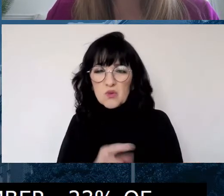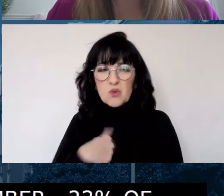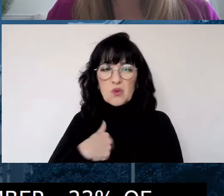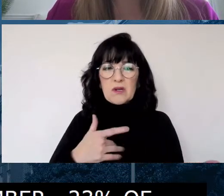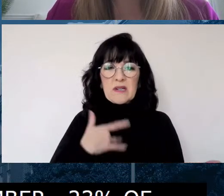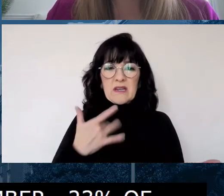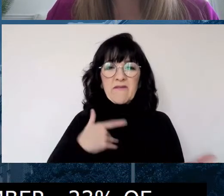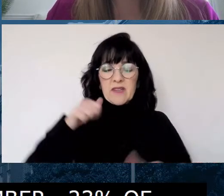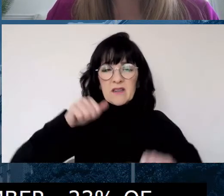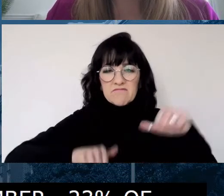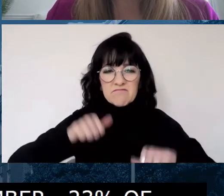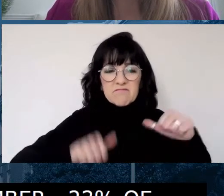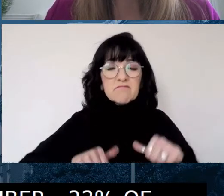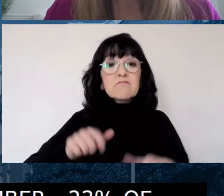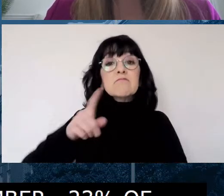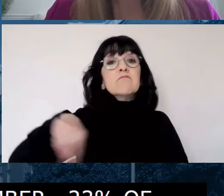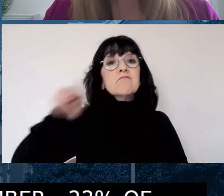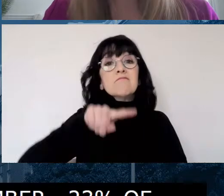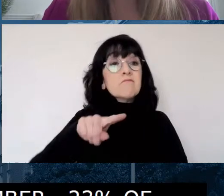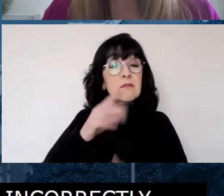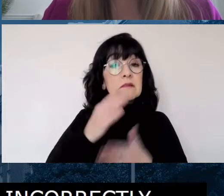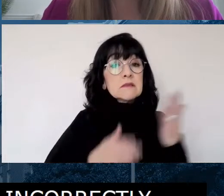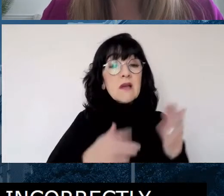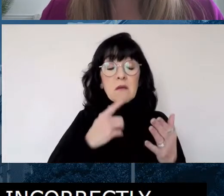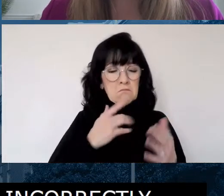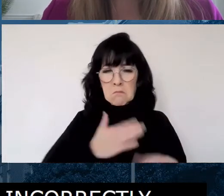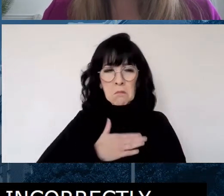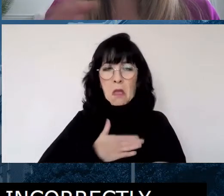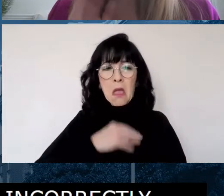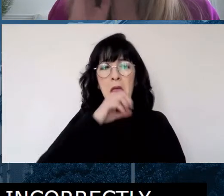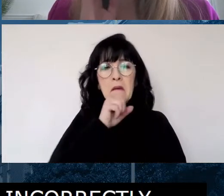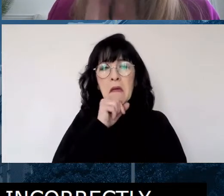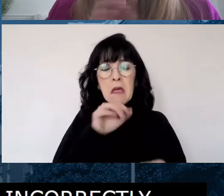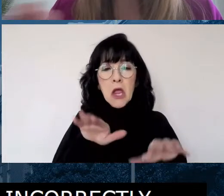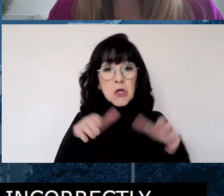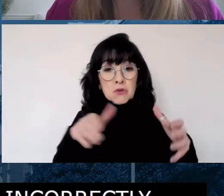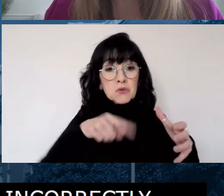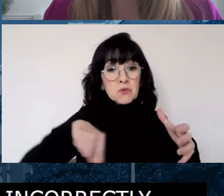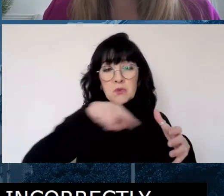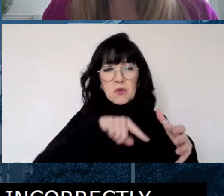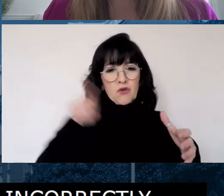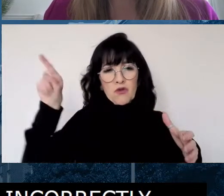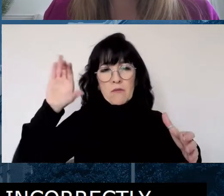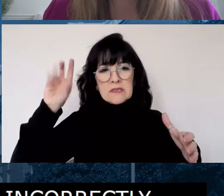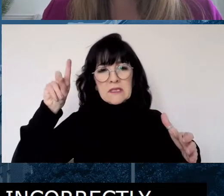recommending a booster for their age group. And again, we saw disparities. They saw disparities in